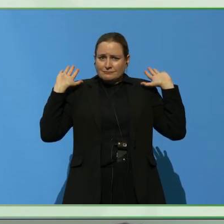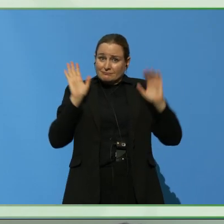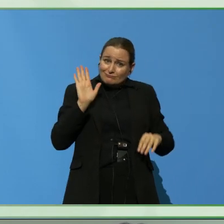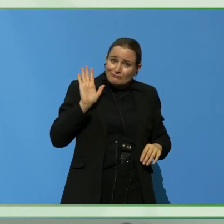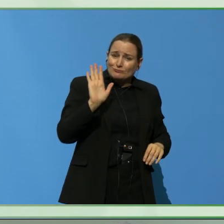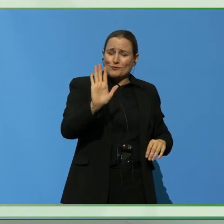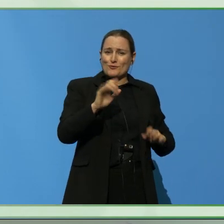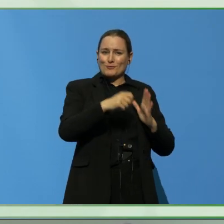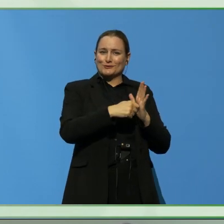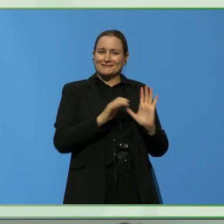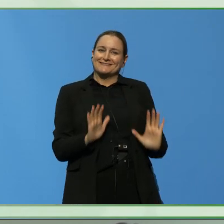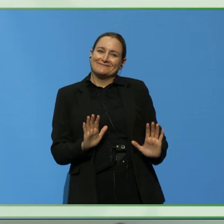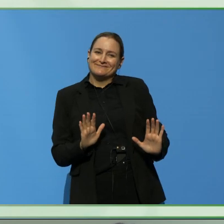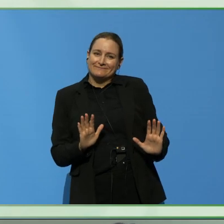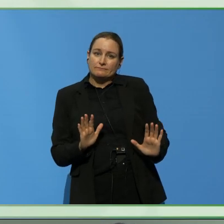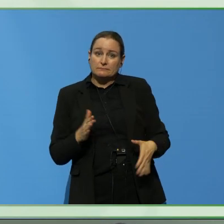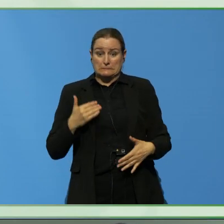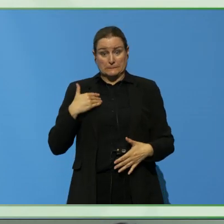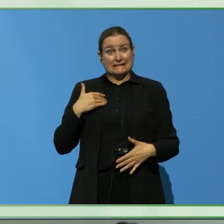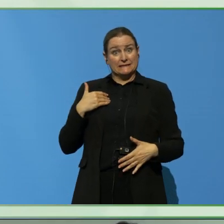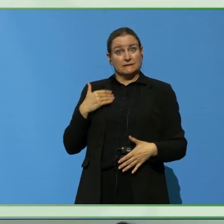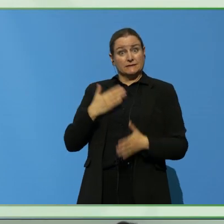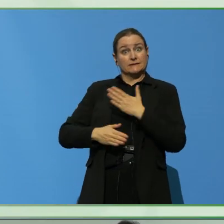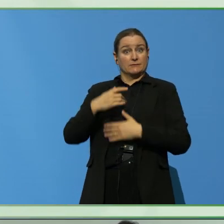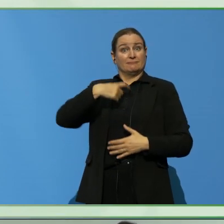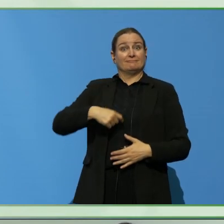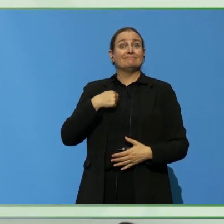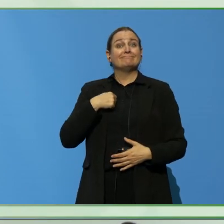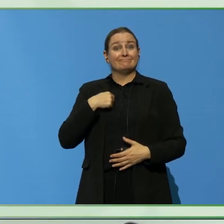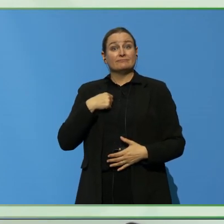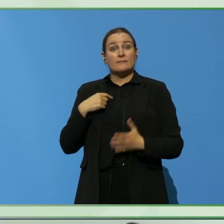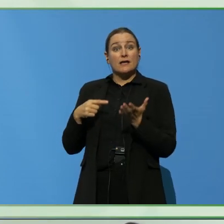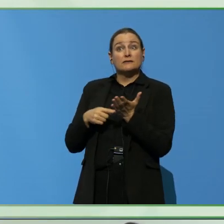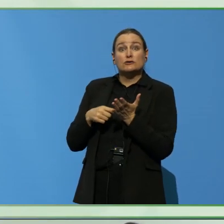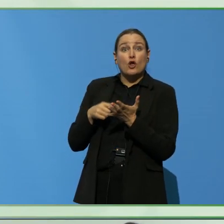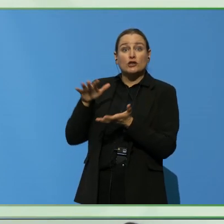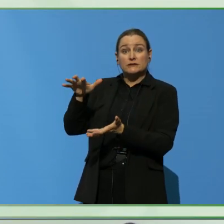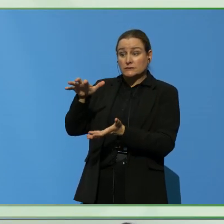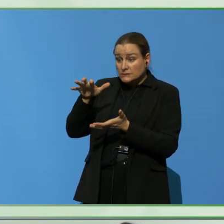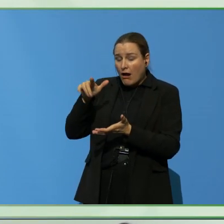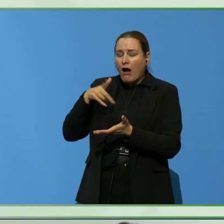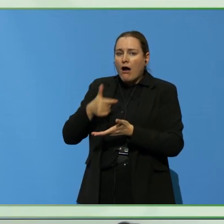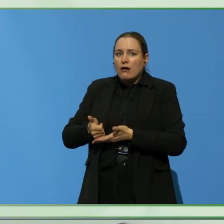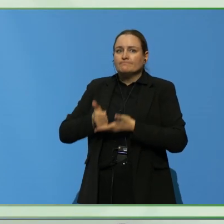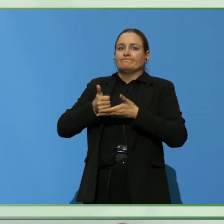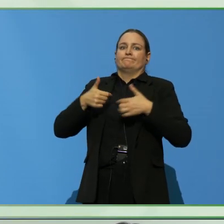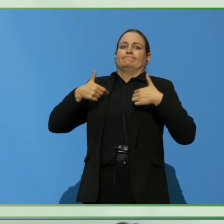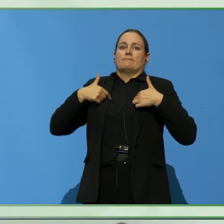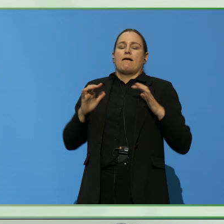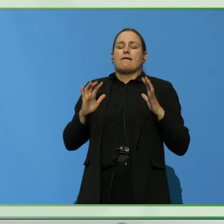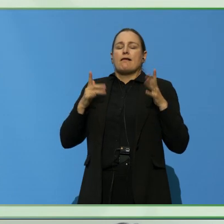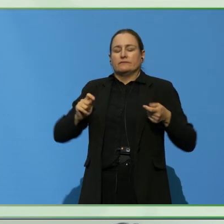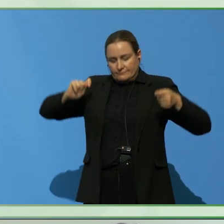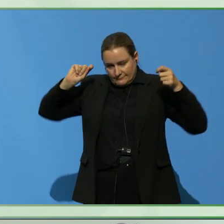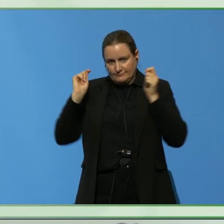have disabilities myself, and accessibility technology changed my own life. I know the impact that